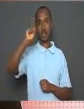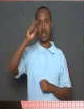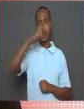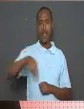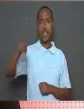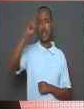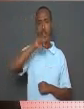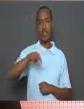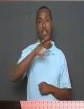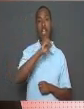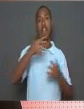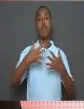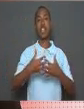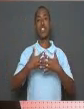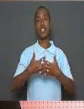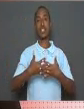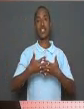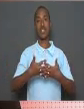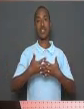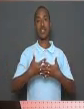and machines.